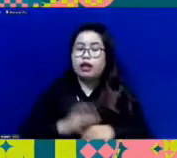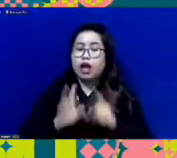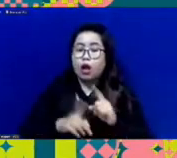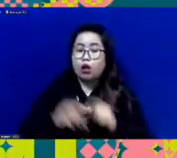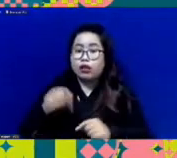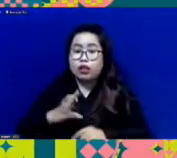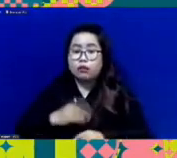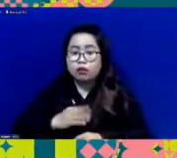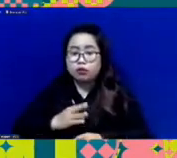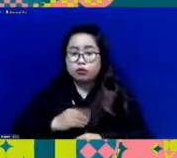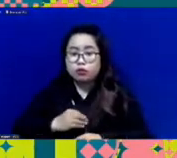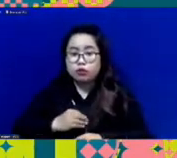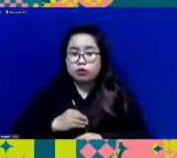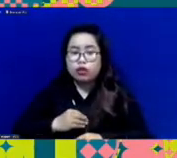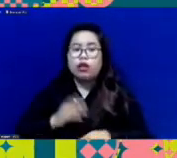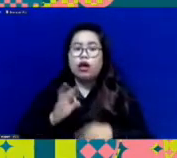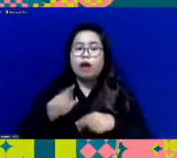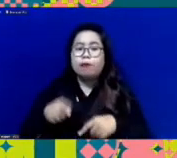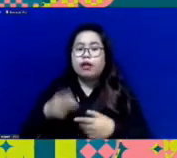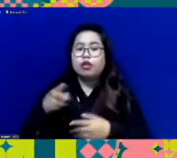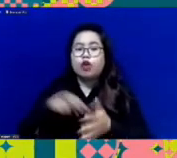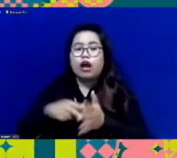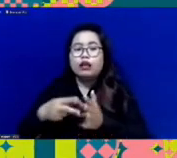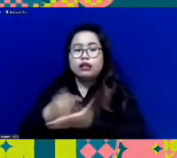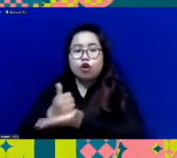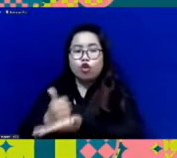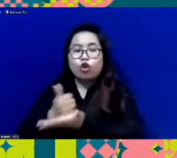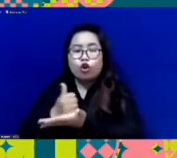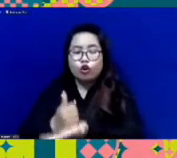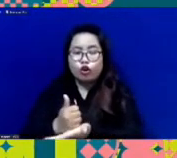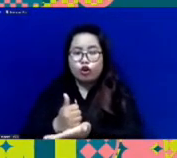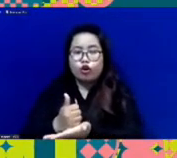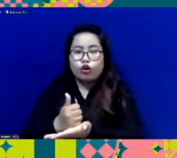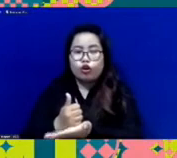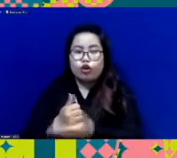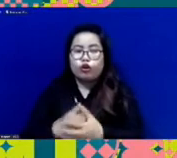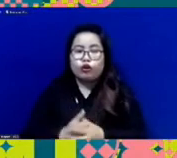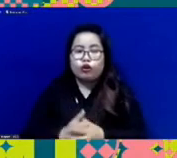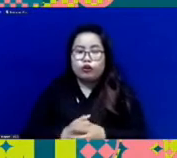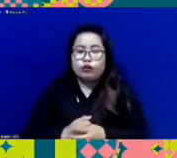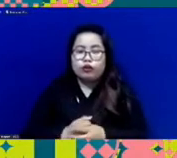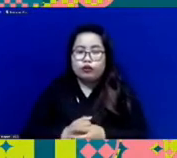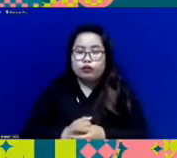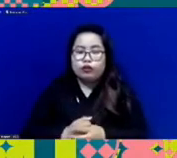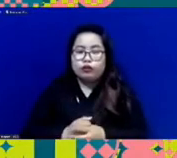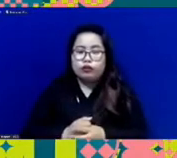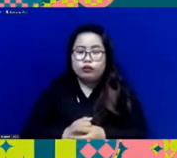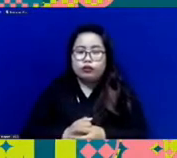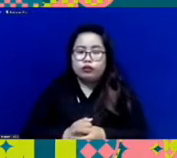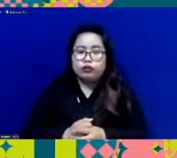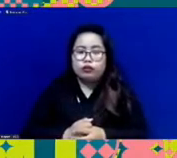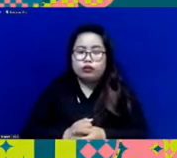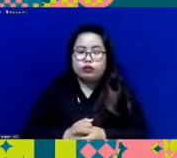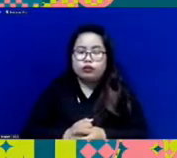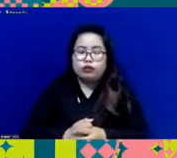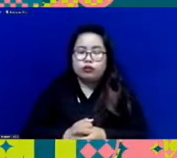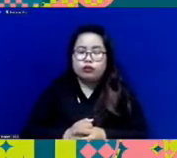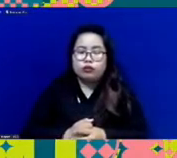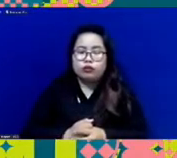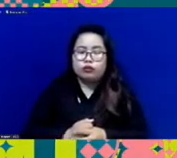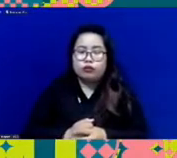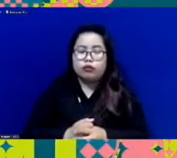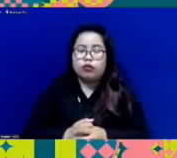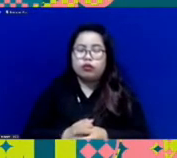Is that Bapa Sudiki, is that what you... Yeah, sure. Yes. So that is the first major point that